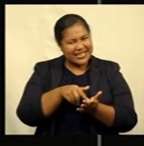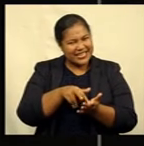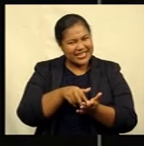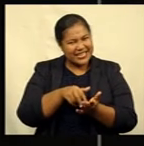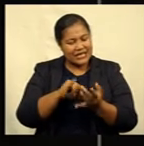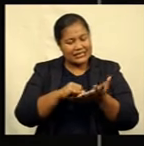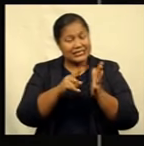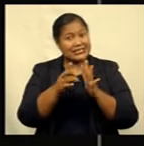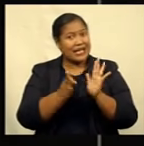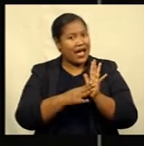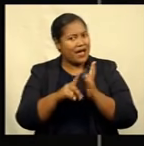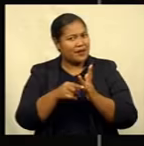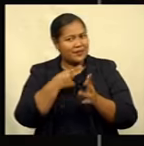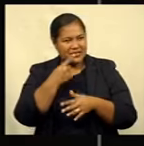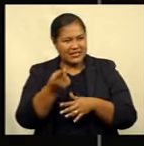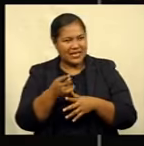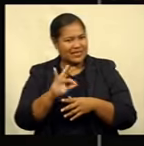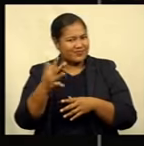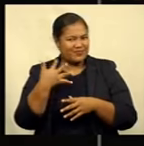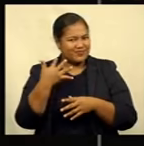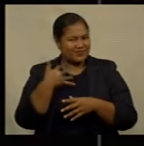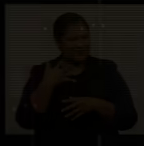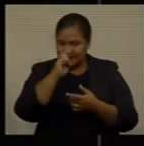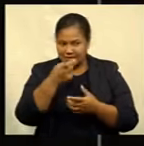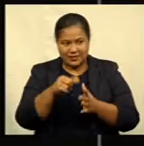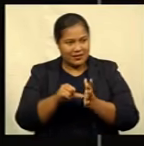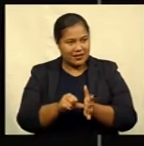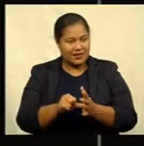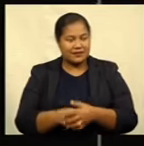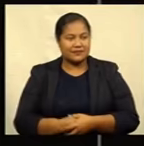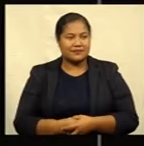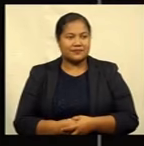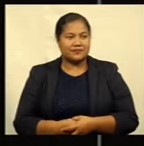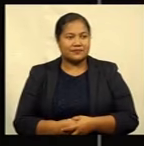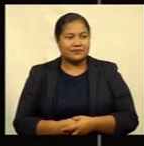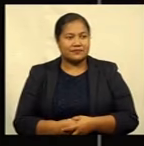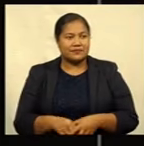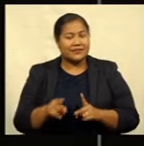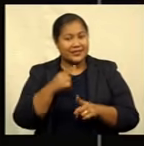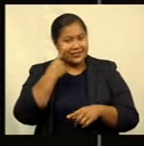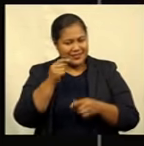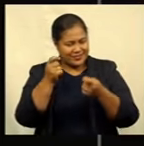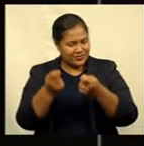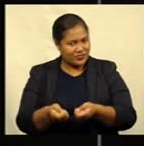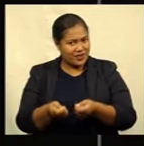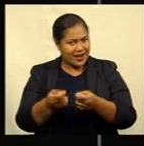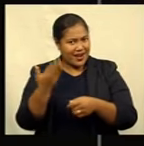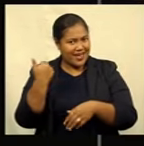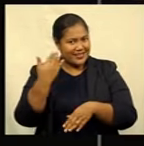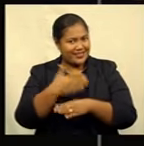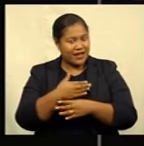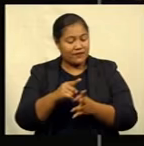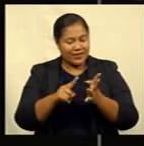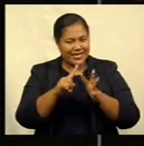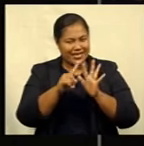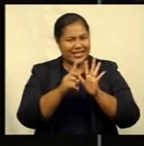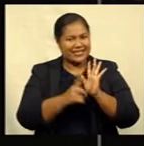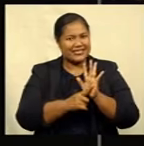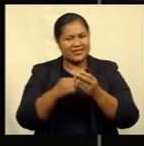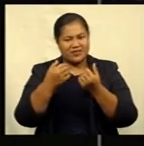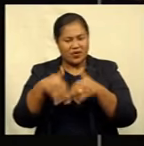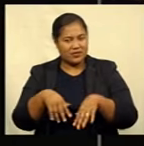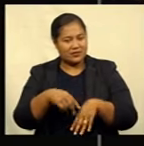it a selfish, parochial and cowardly decision. Nakasivo scored a try last night for the Eels as they lost 10-12